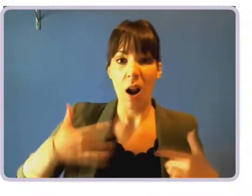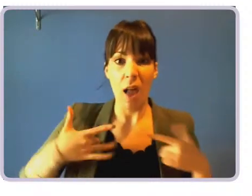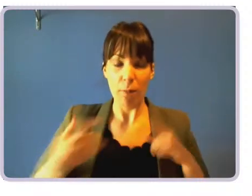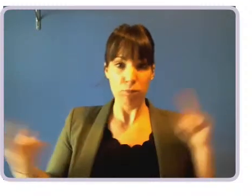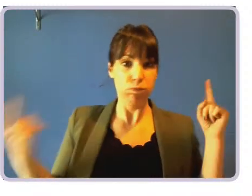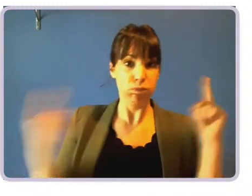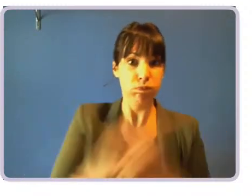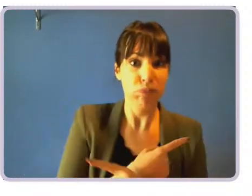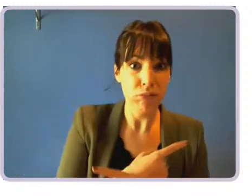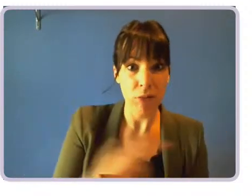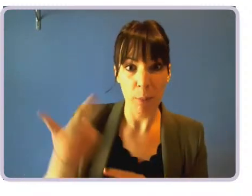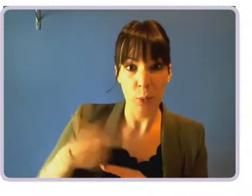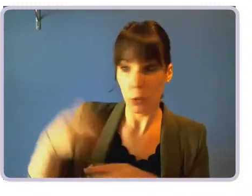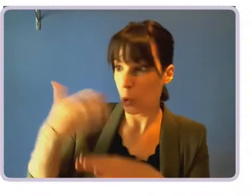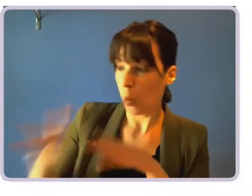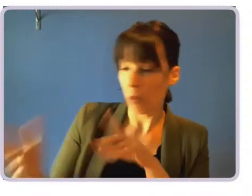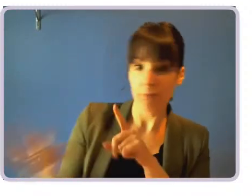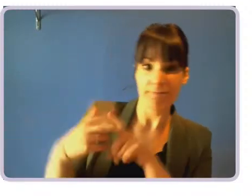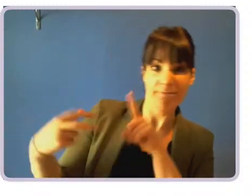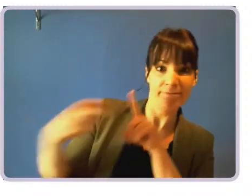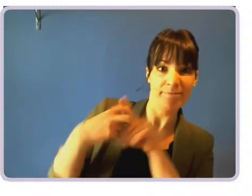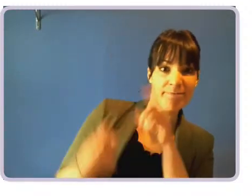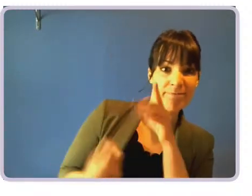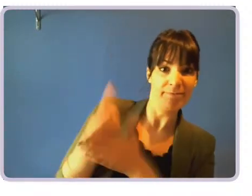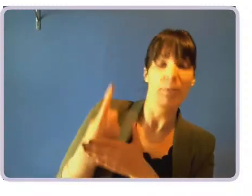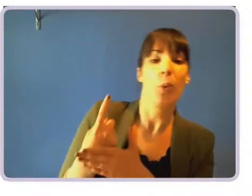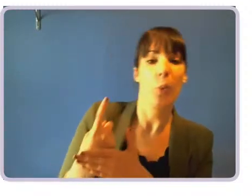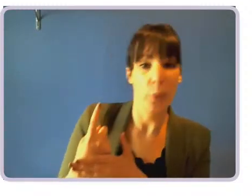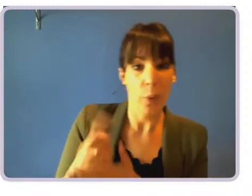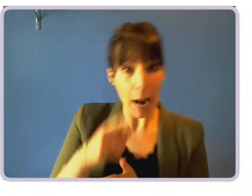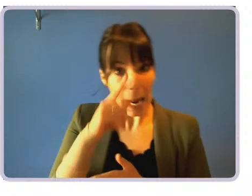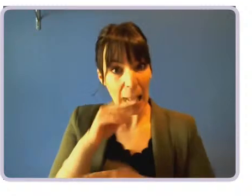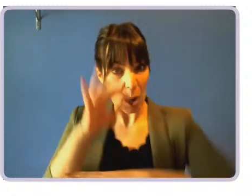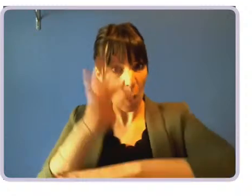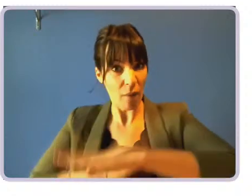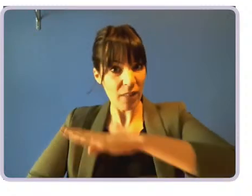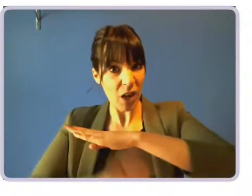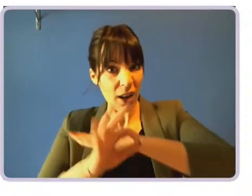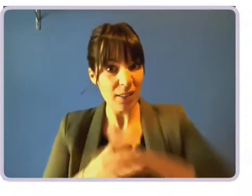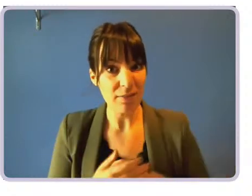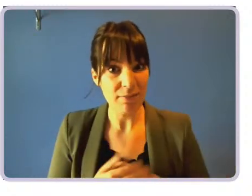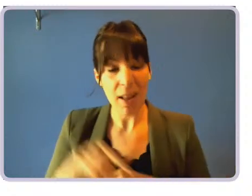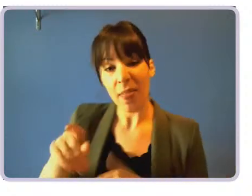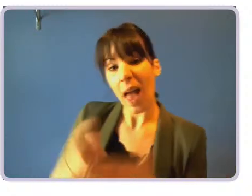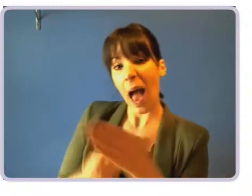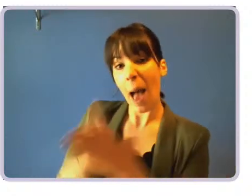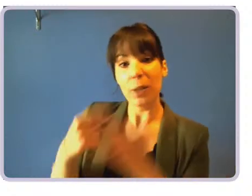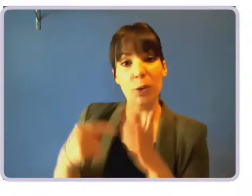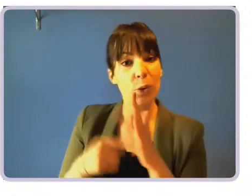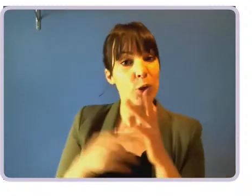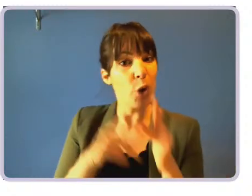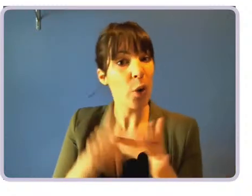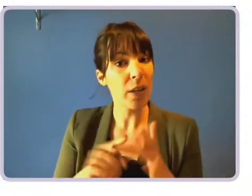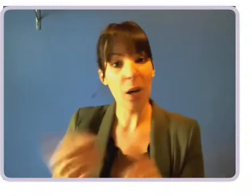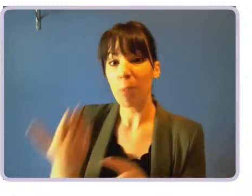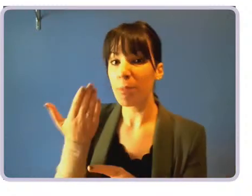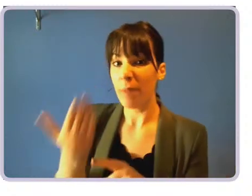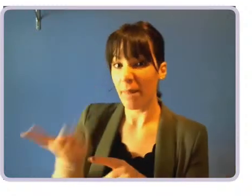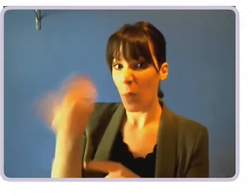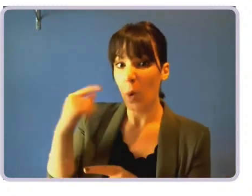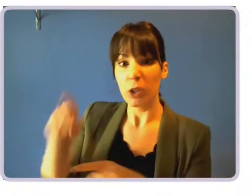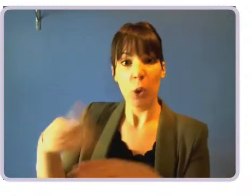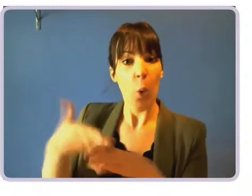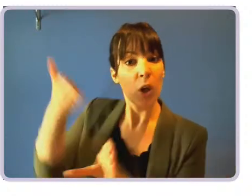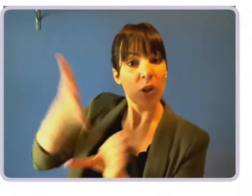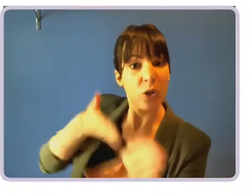what was Tony's experience. Going from a functional, happy existence as a psychologist advising government and appearing in the Supreme